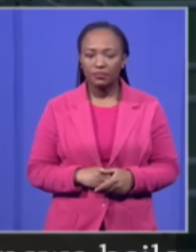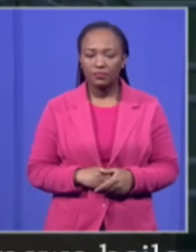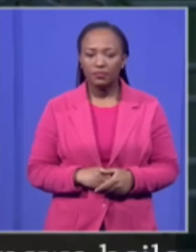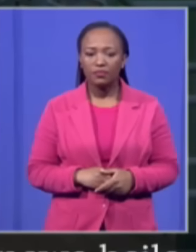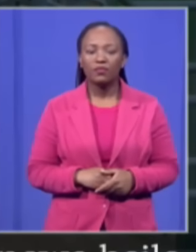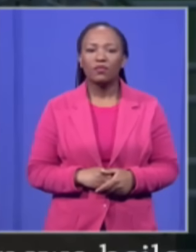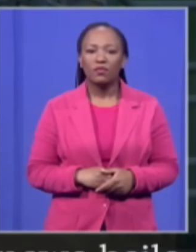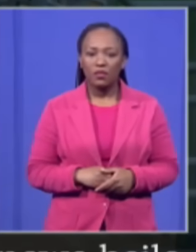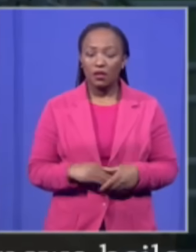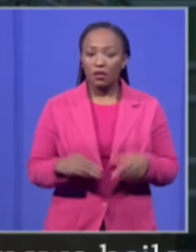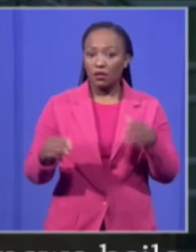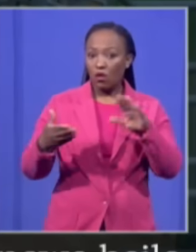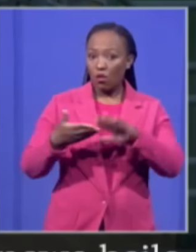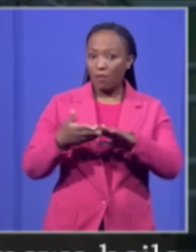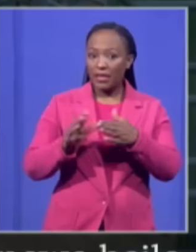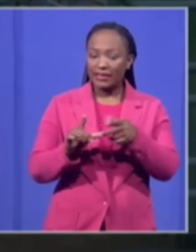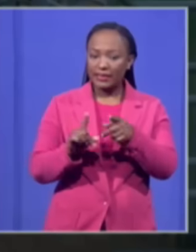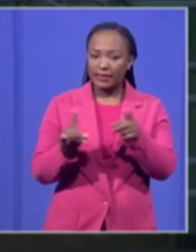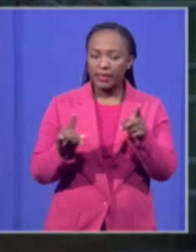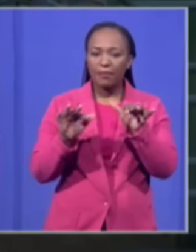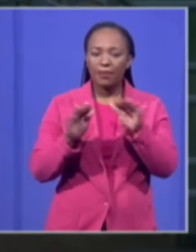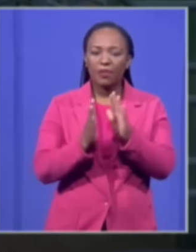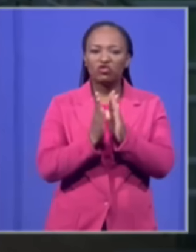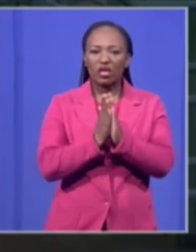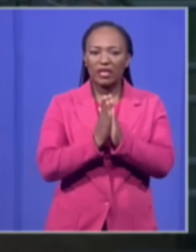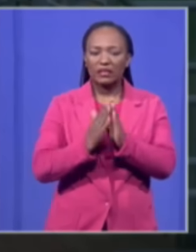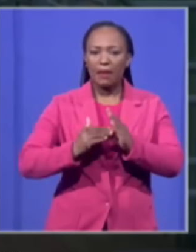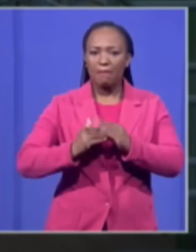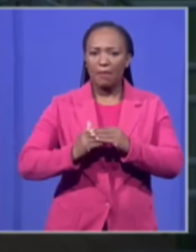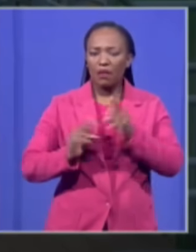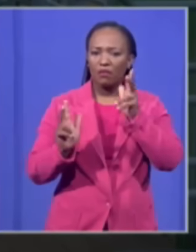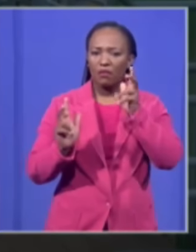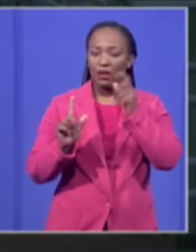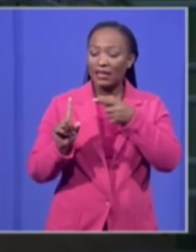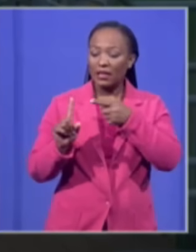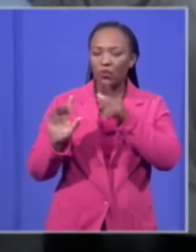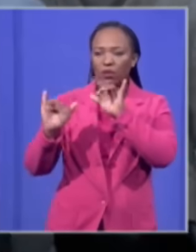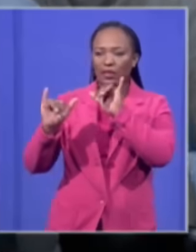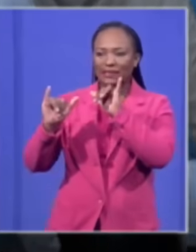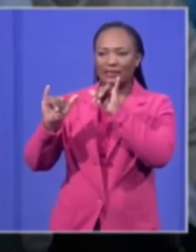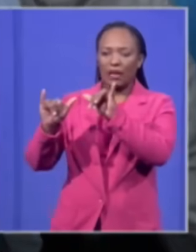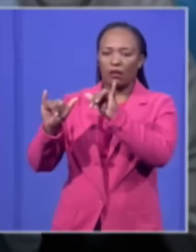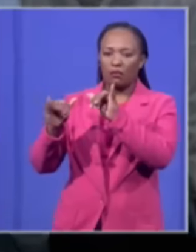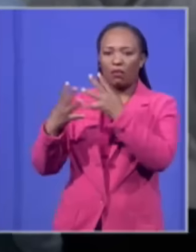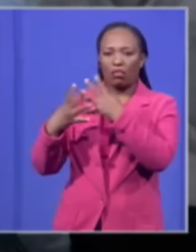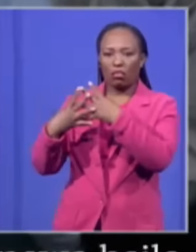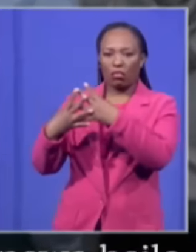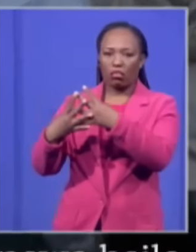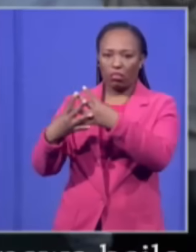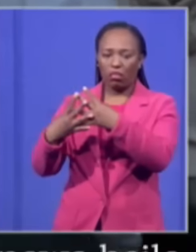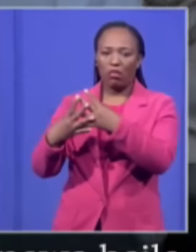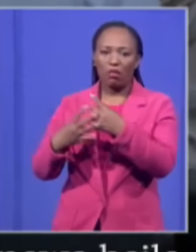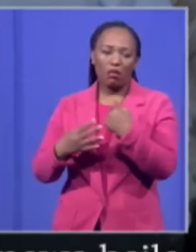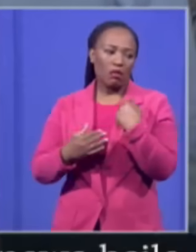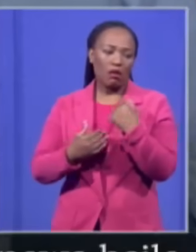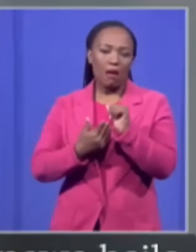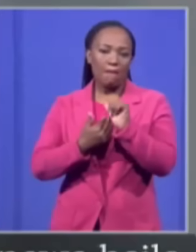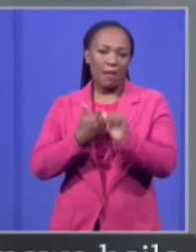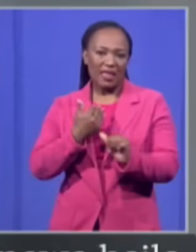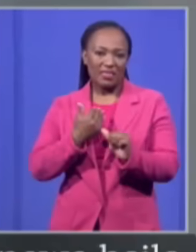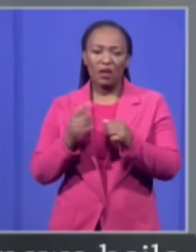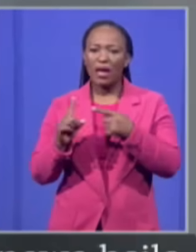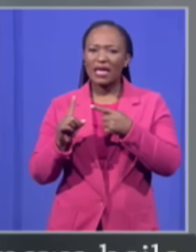Baagi bangwe le bakereki ba bontshitse boitumelo morago ga go utlwa gore molatofadiwa o tla nna kwa kgolegelong. Pejana mo kgweding eno, Kgadiete yo o latofatswang ka go